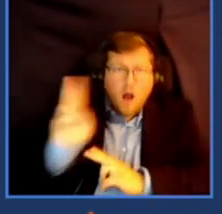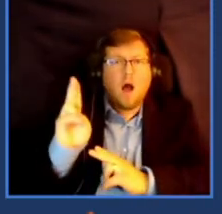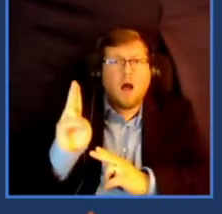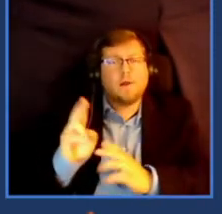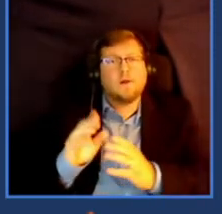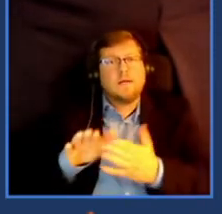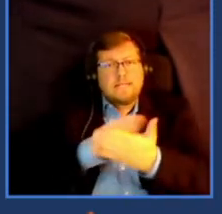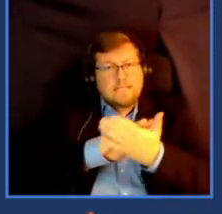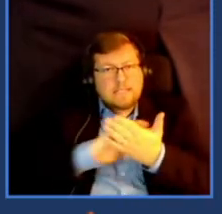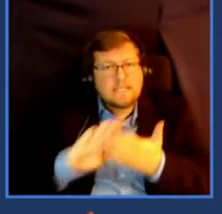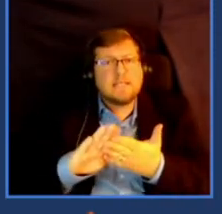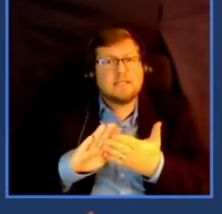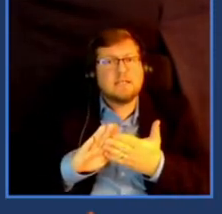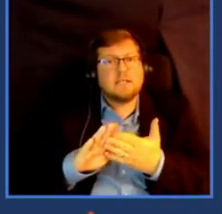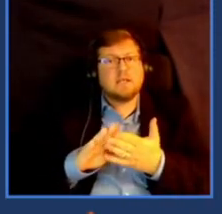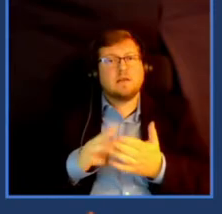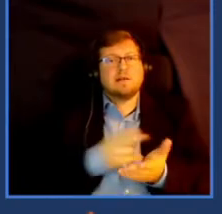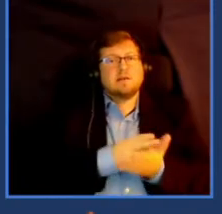and respect.